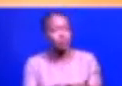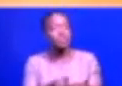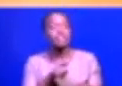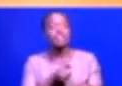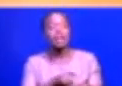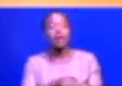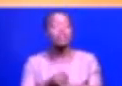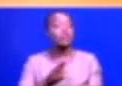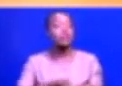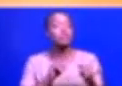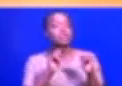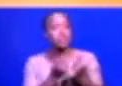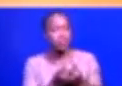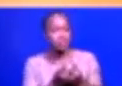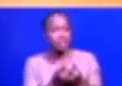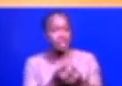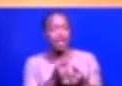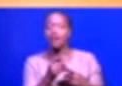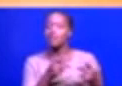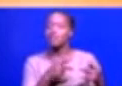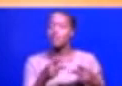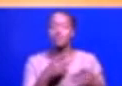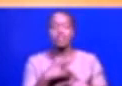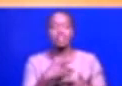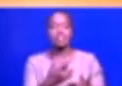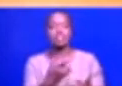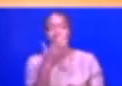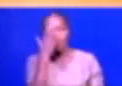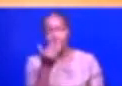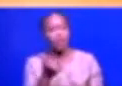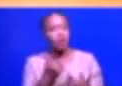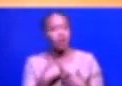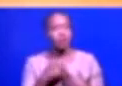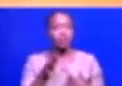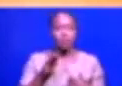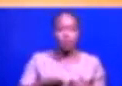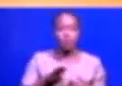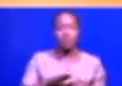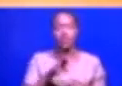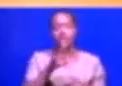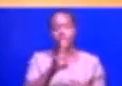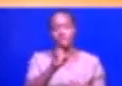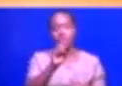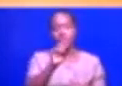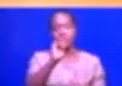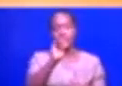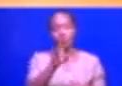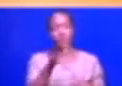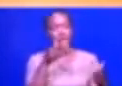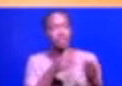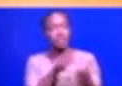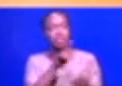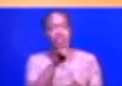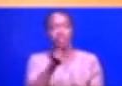to the women's, this is a very interesting one because we've got the women is going to be USIU. They're going to be playing against